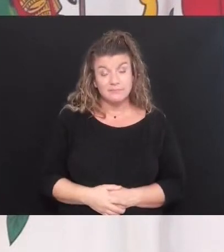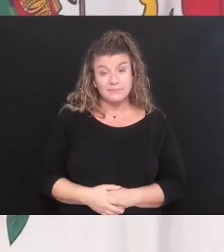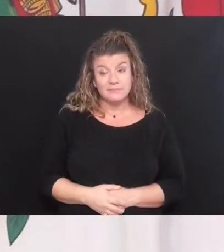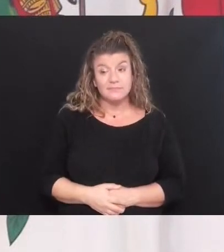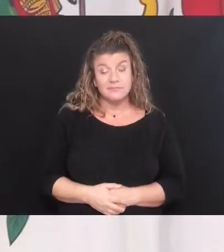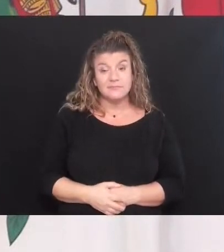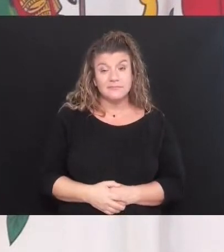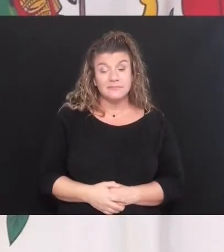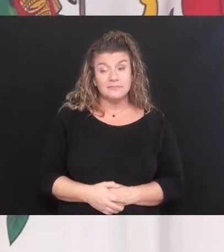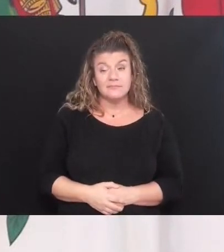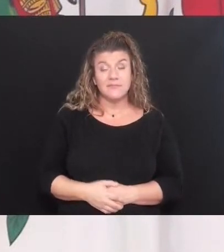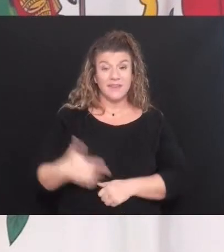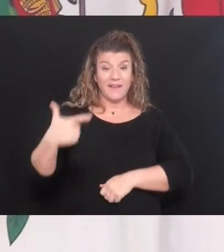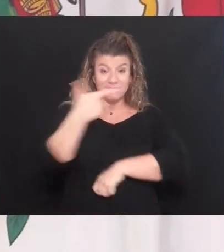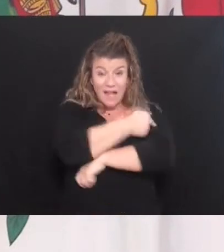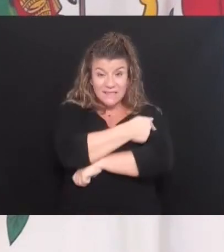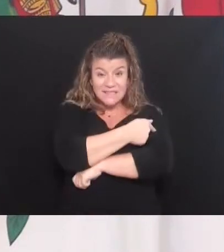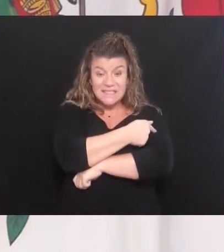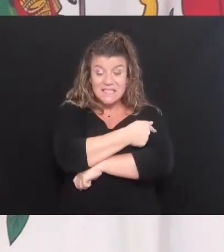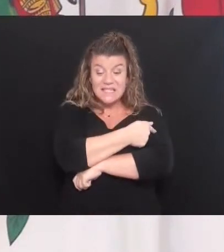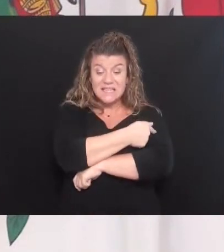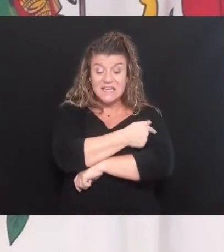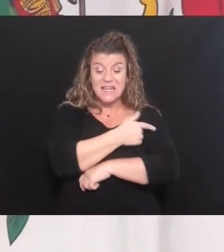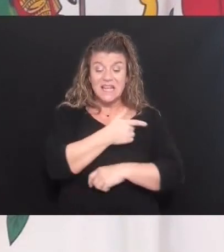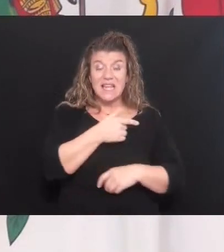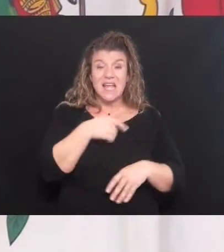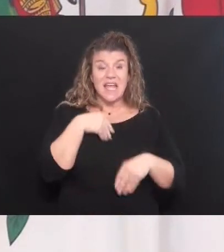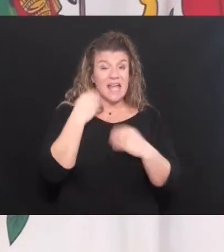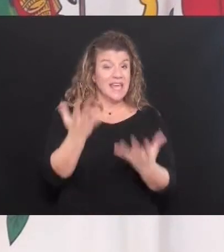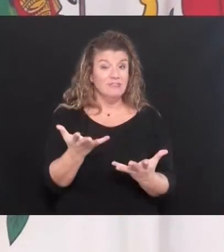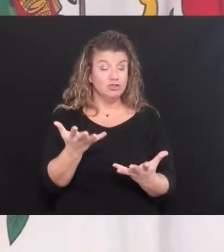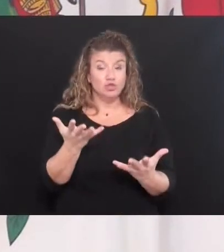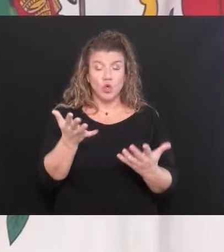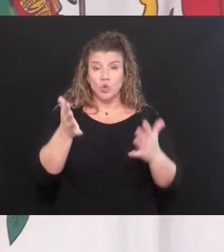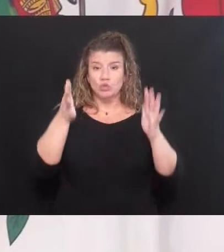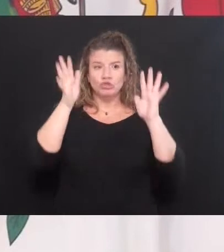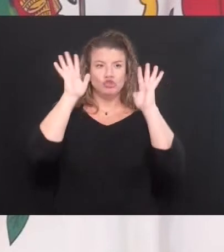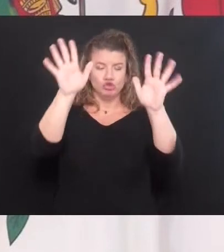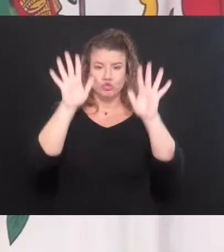I think the vaccine, gives you terrific